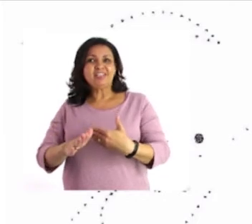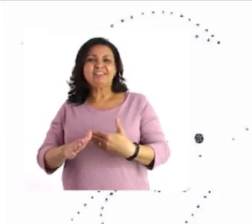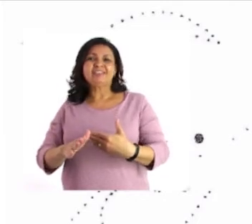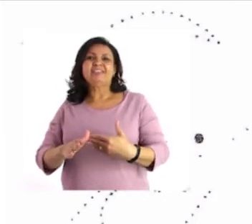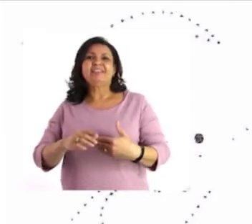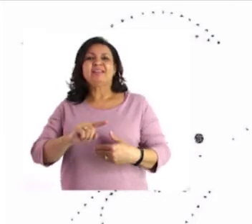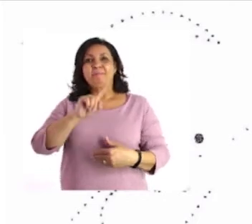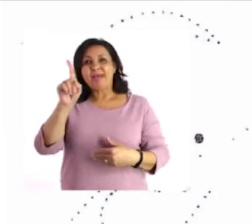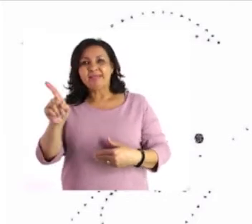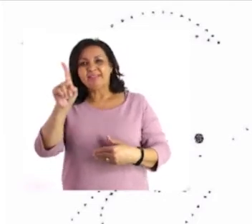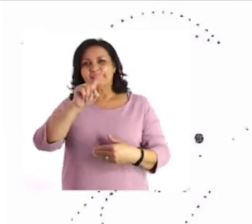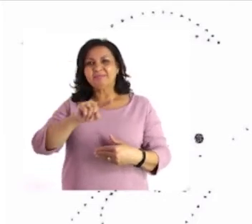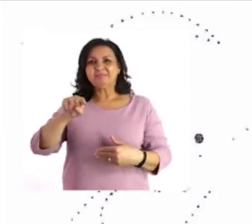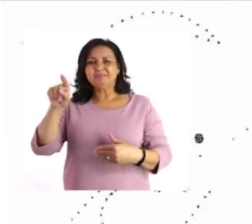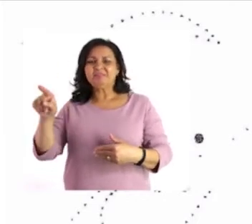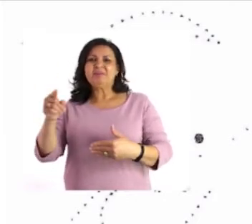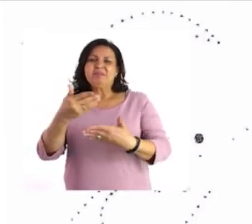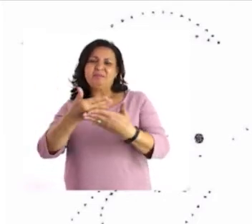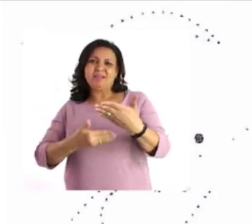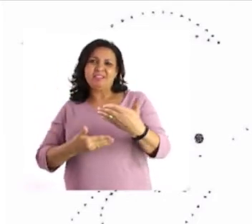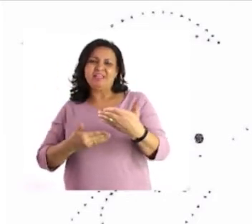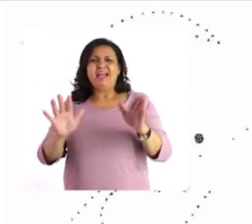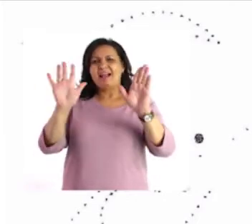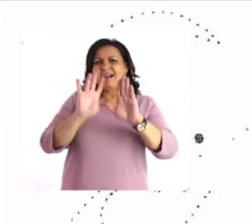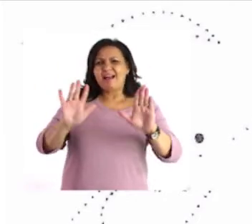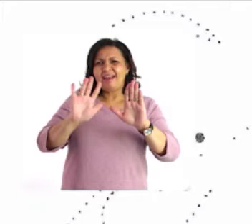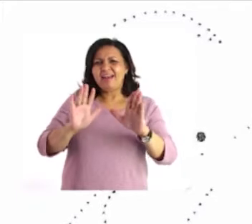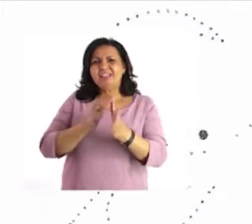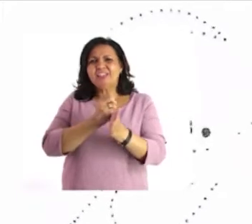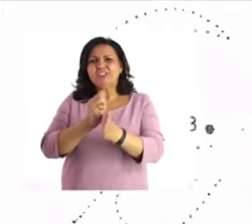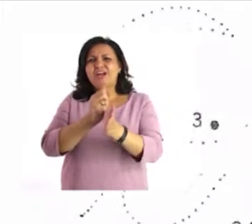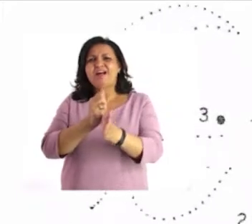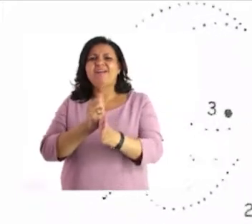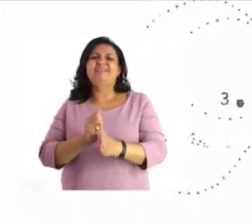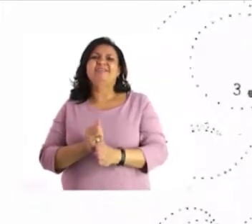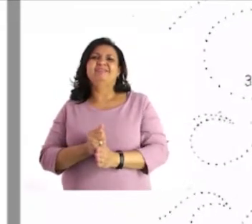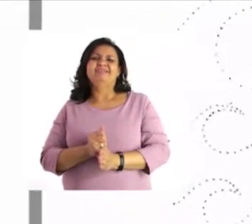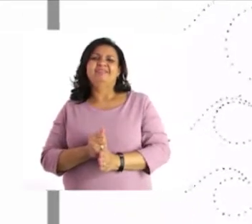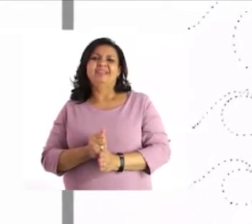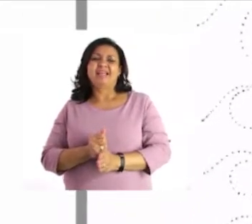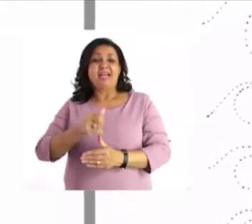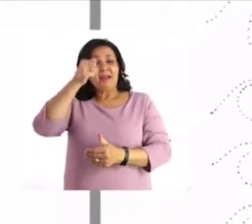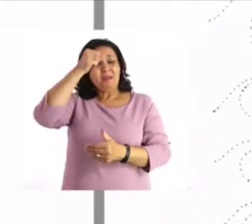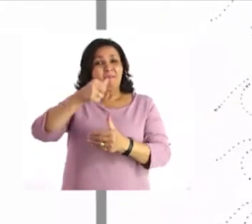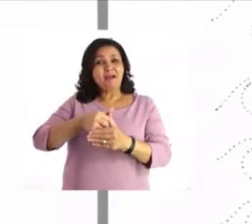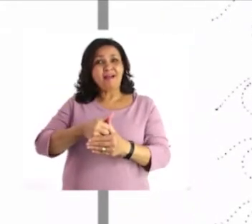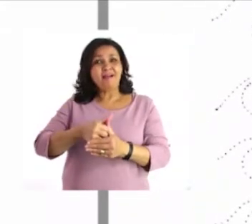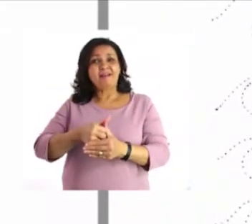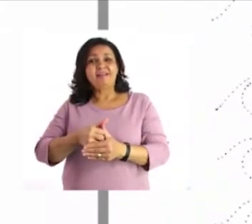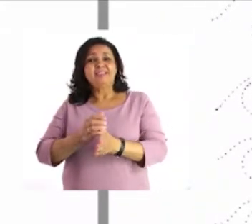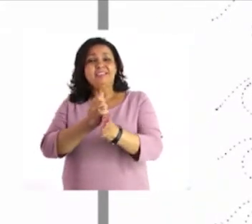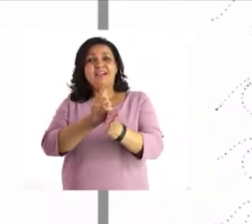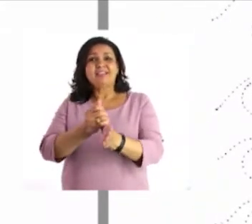your page. You may color the shark any color that you like. Remember, the sharks in the sea have